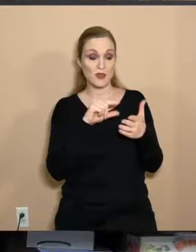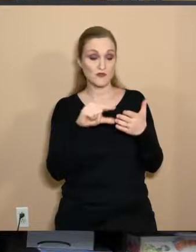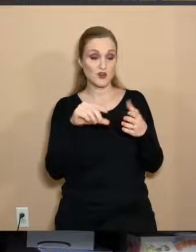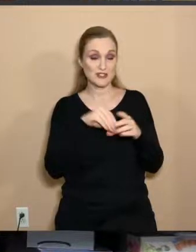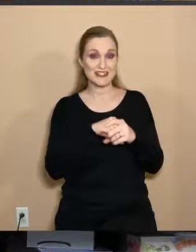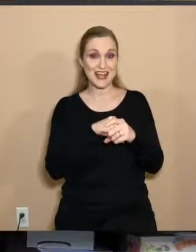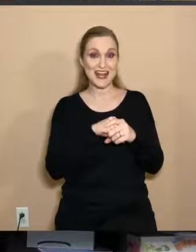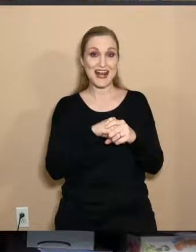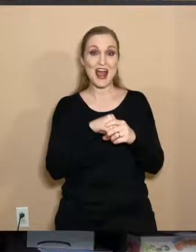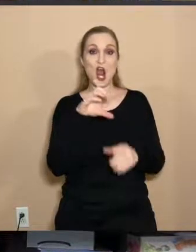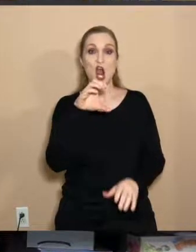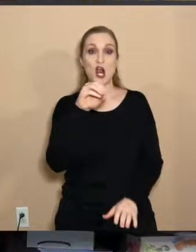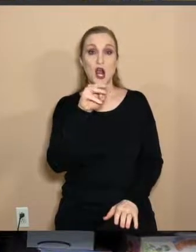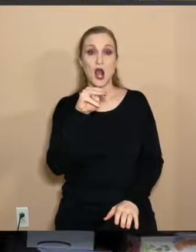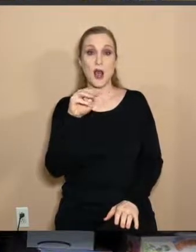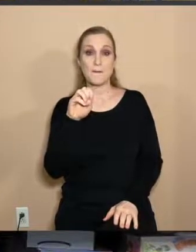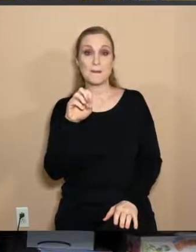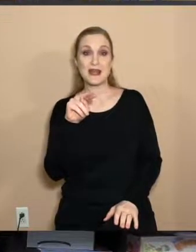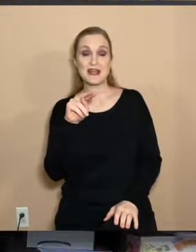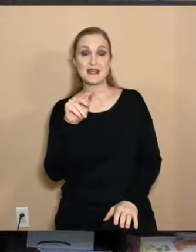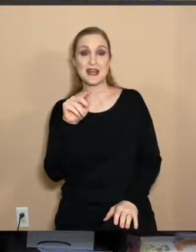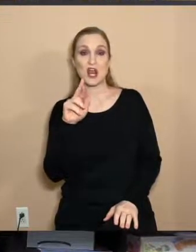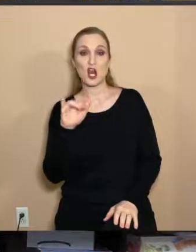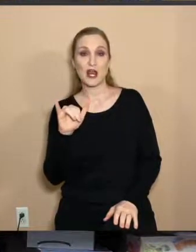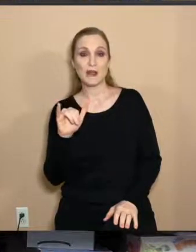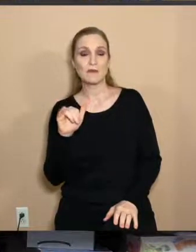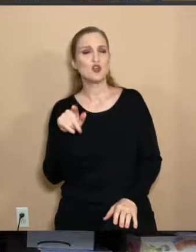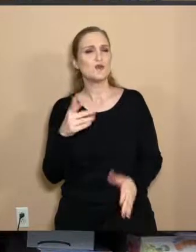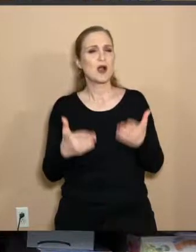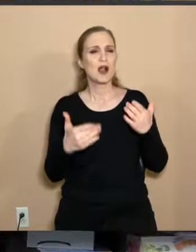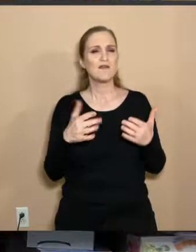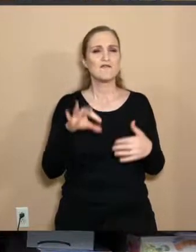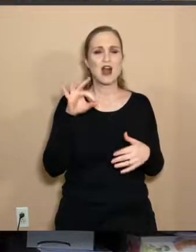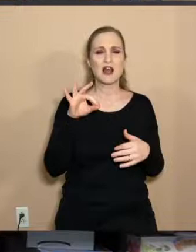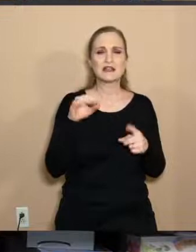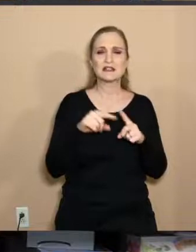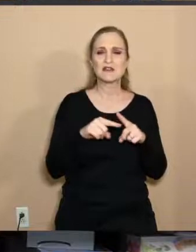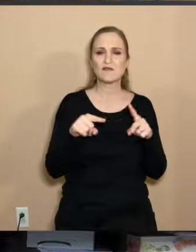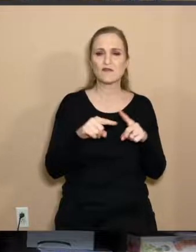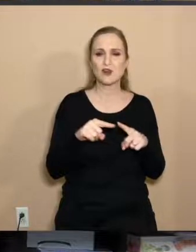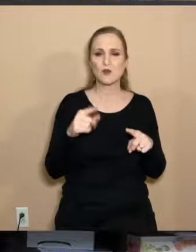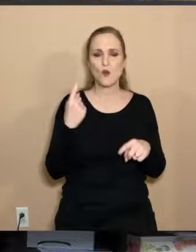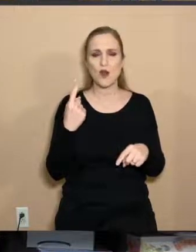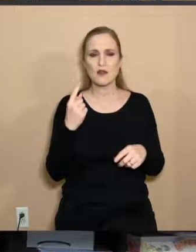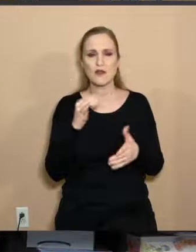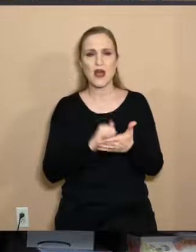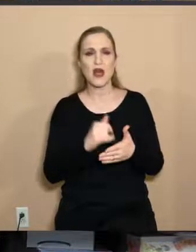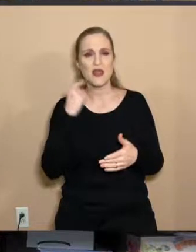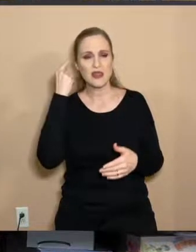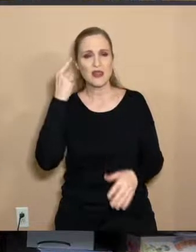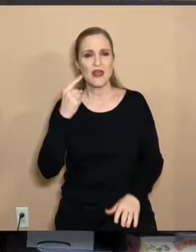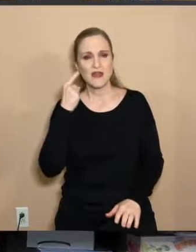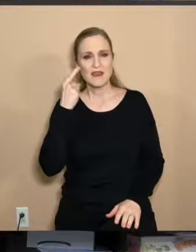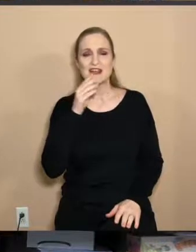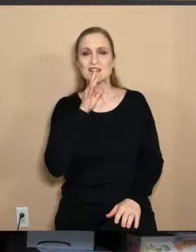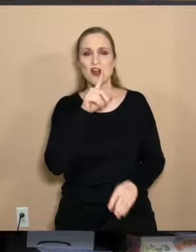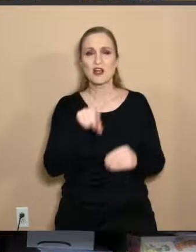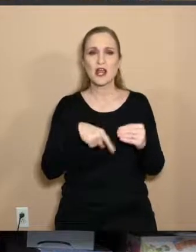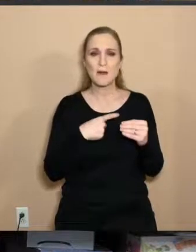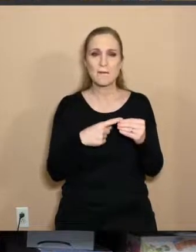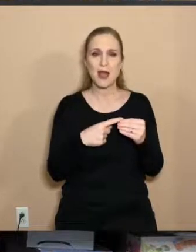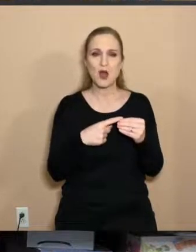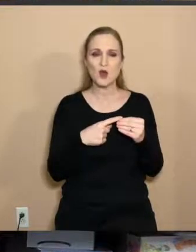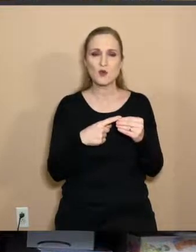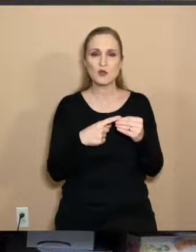in a commentary, you might find some commentaries or commentators that think that, this is talking about